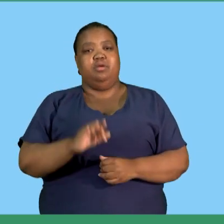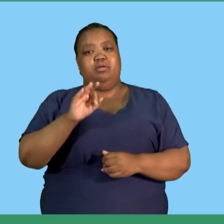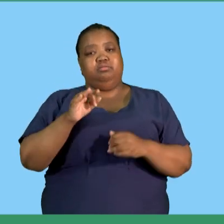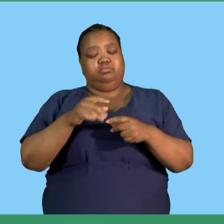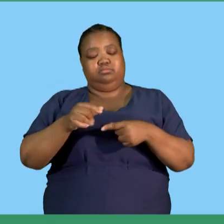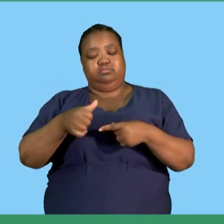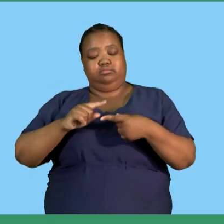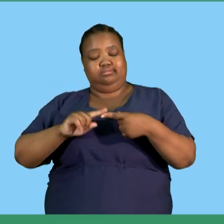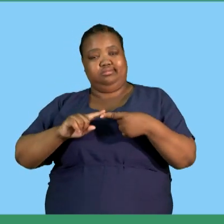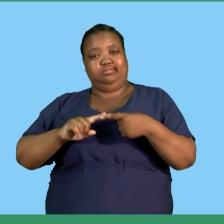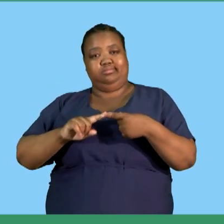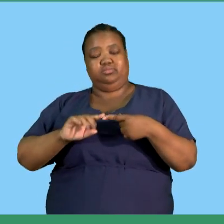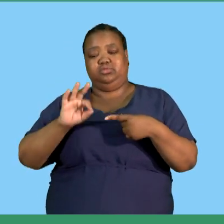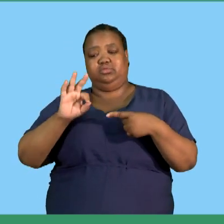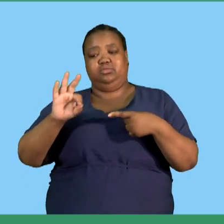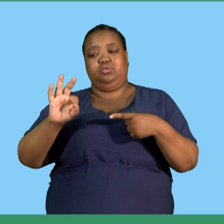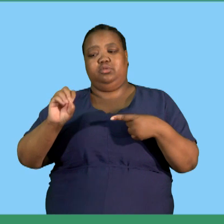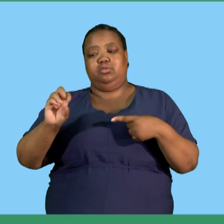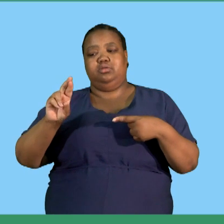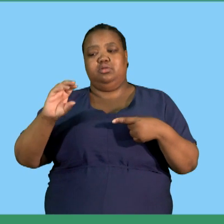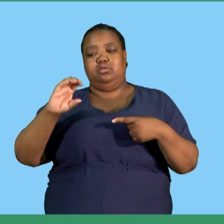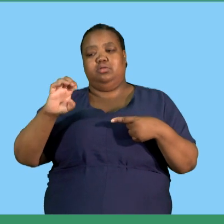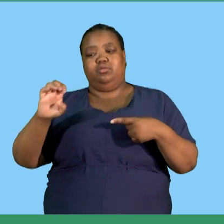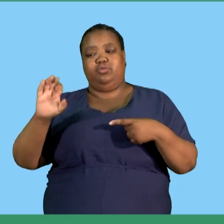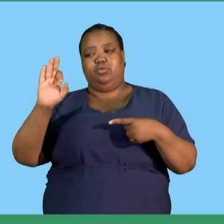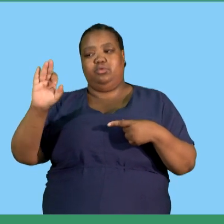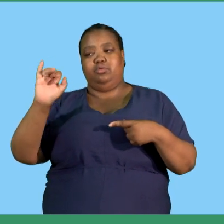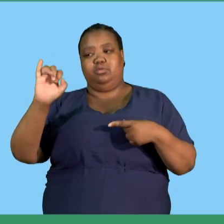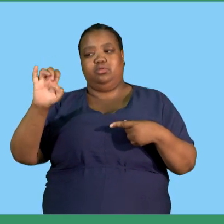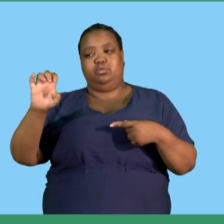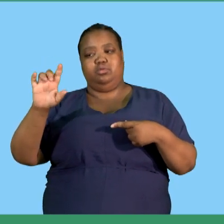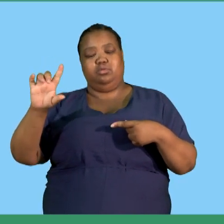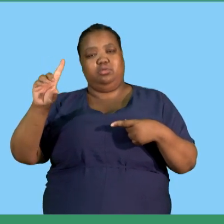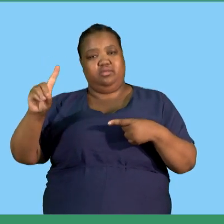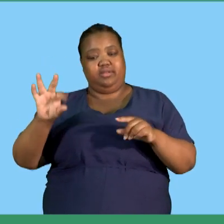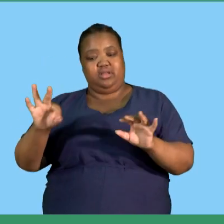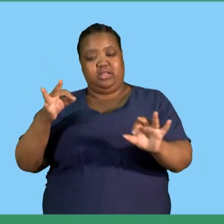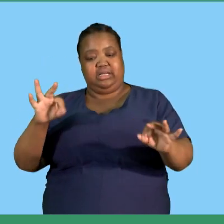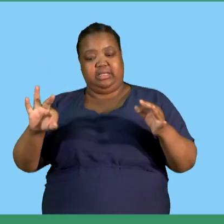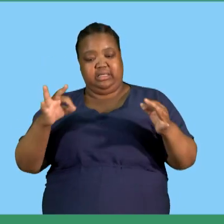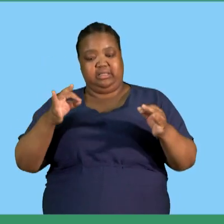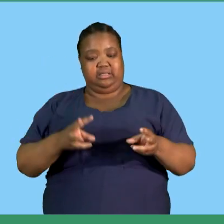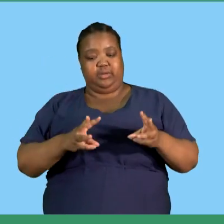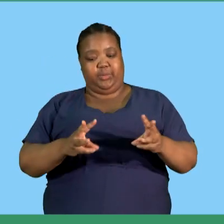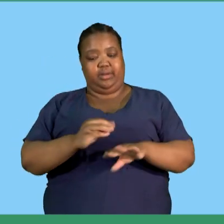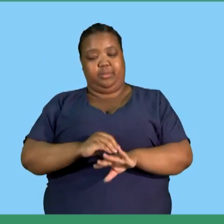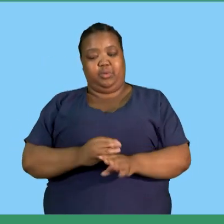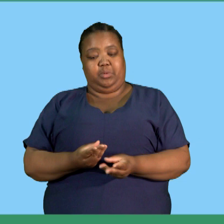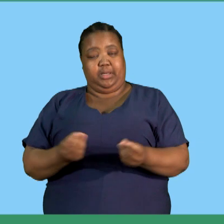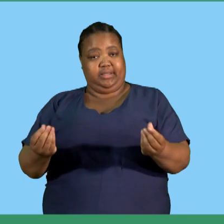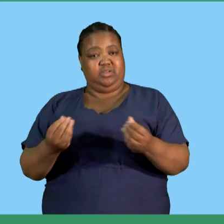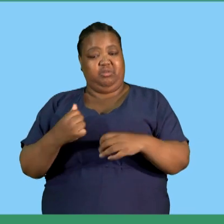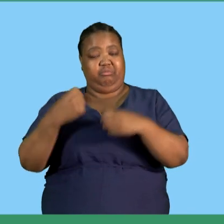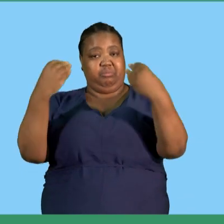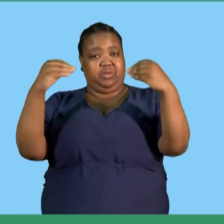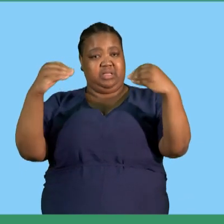into practice? What? The following technique. So the application of this technique, which is the force field analysis